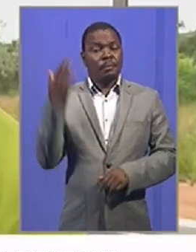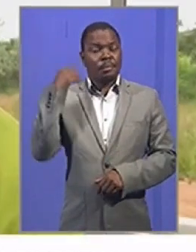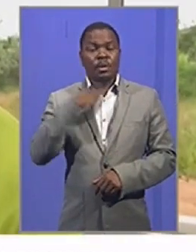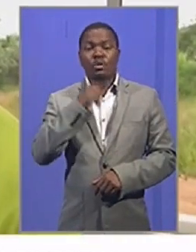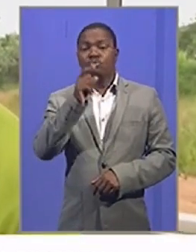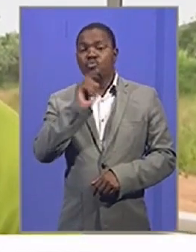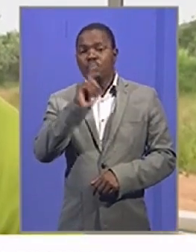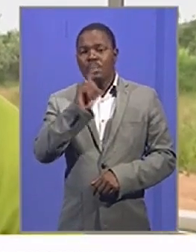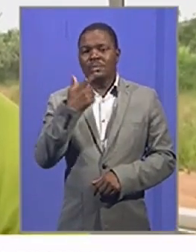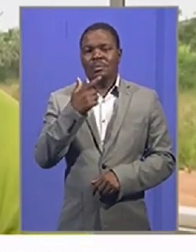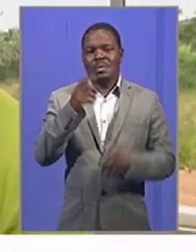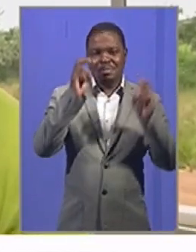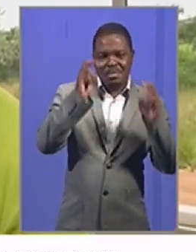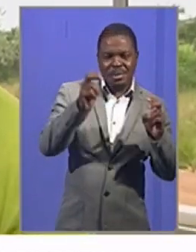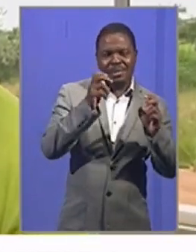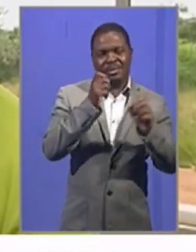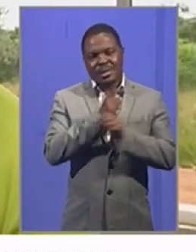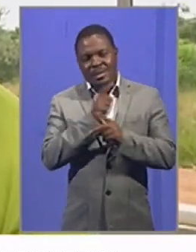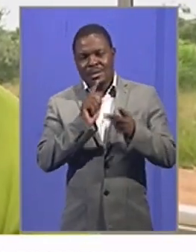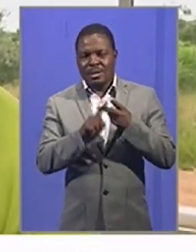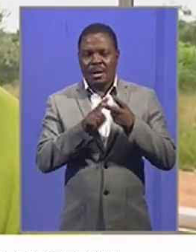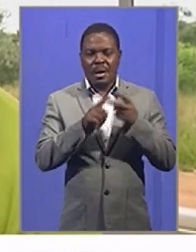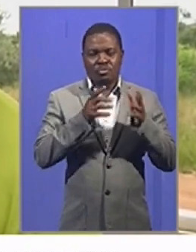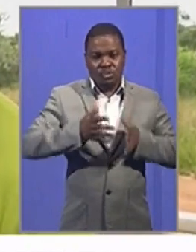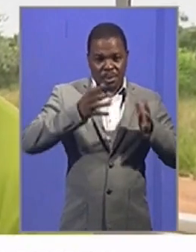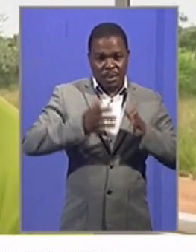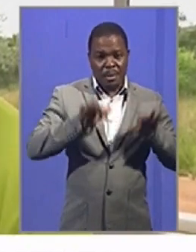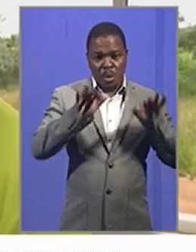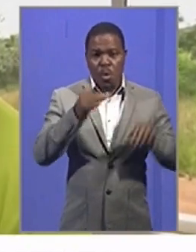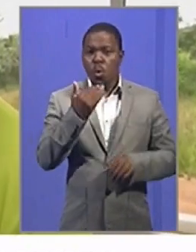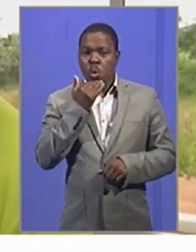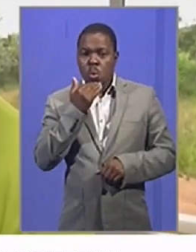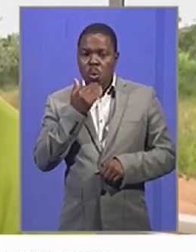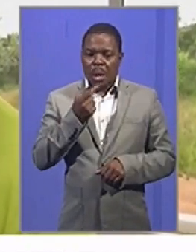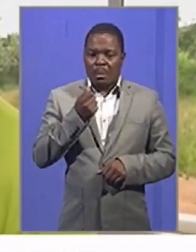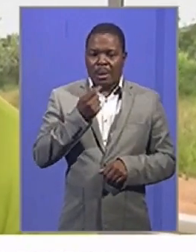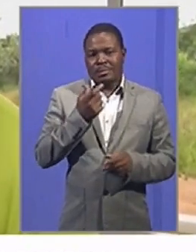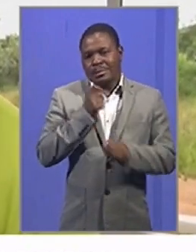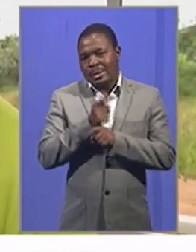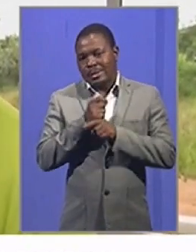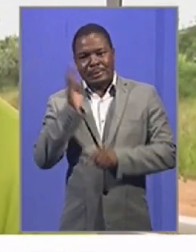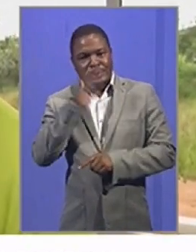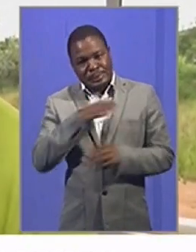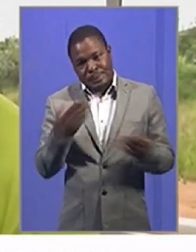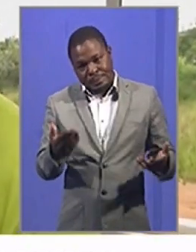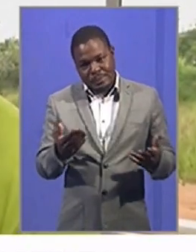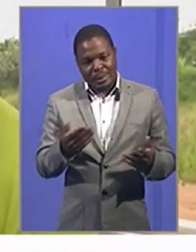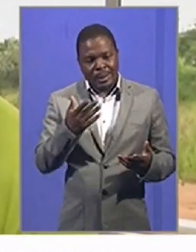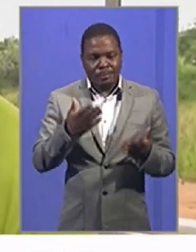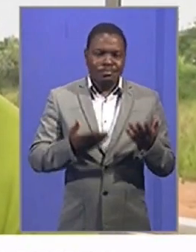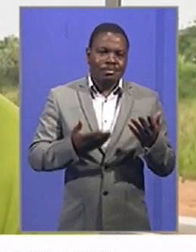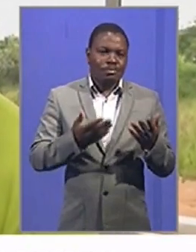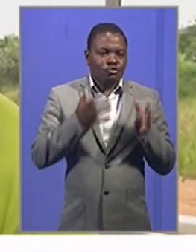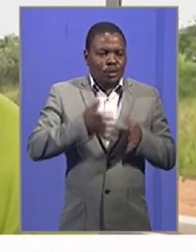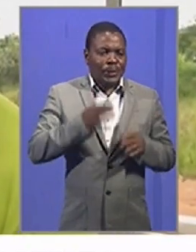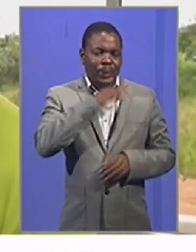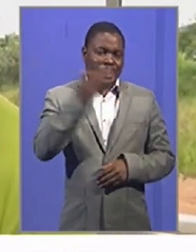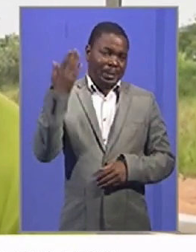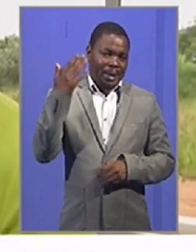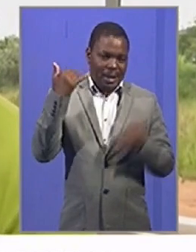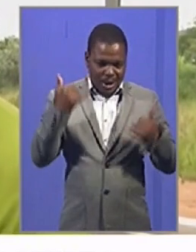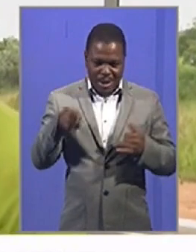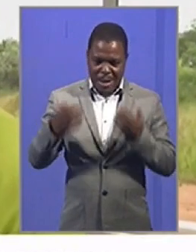in terms of people who are vulnerable, who are not able to get transport money for taxis, they were unable to access the trains. So when the